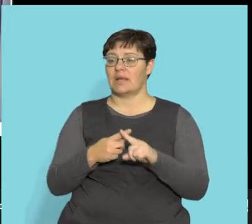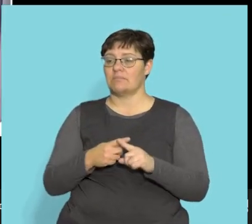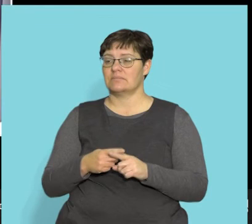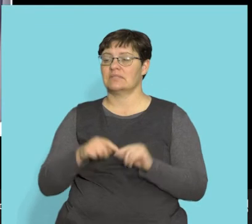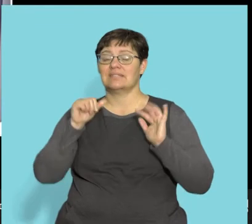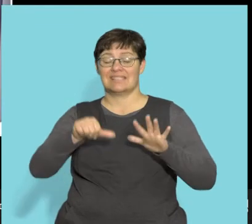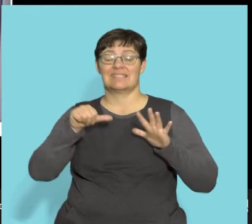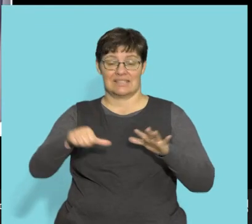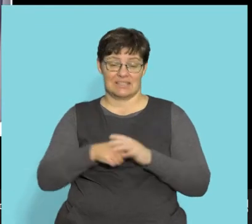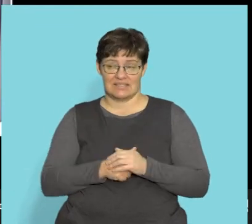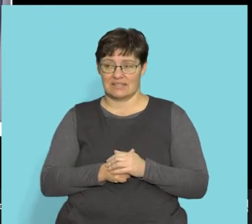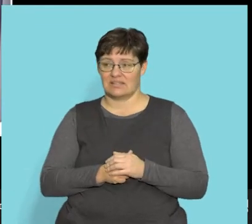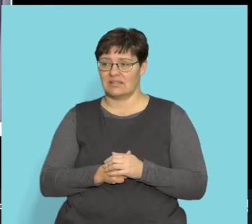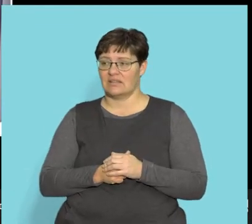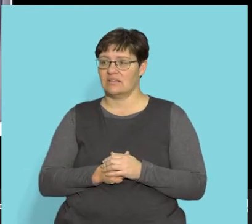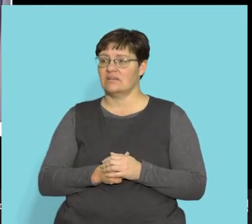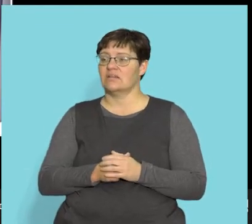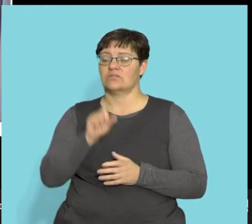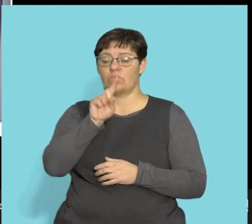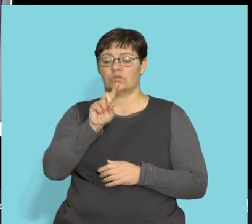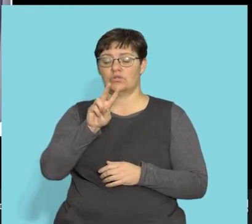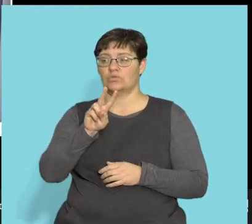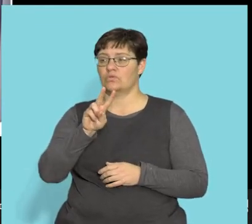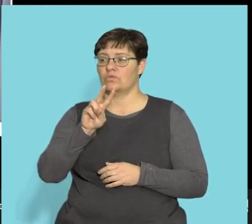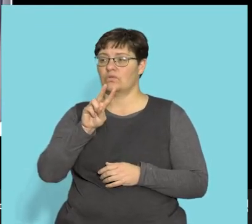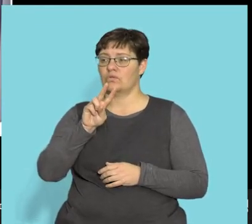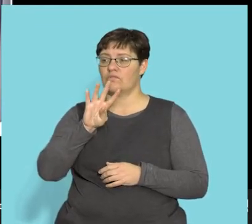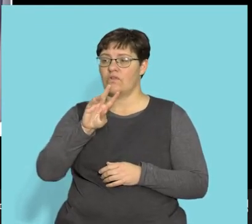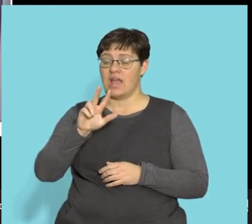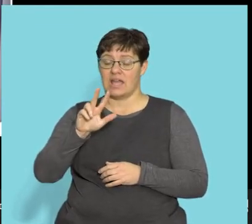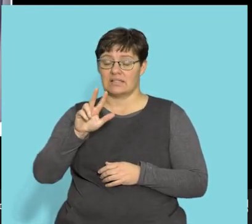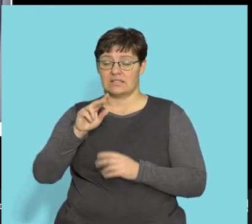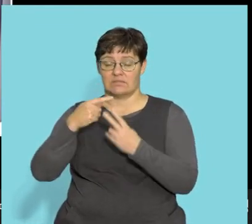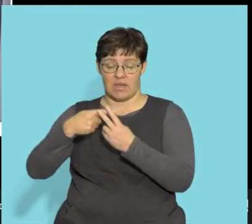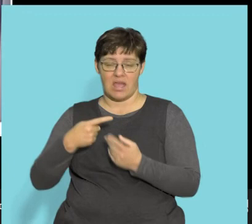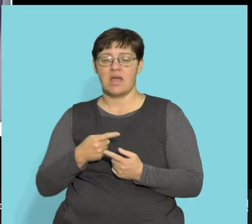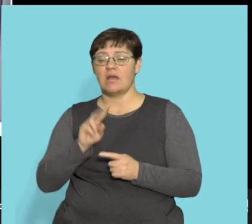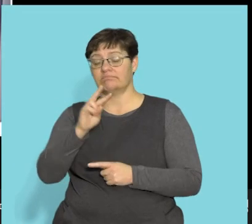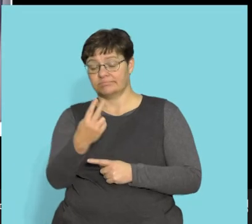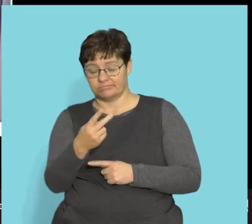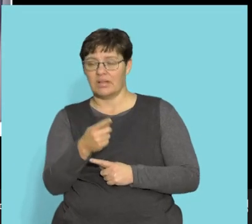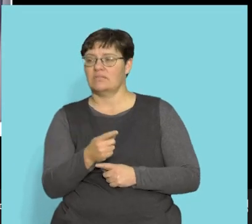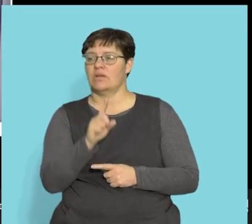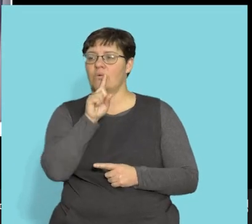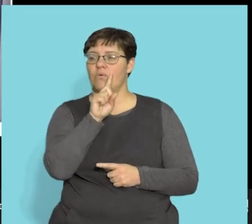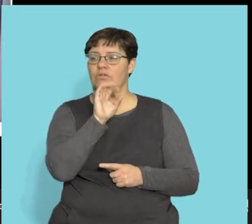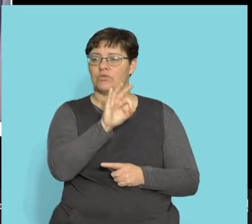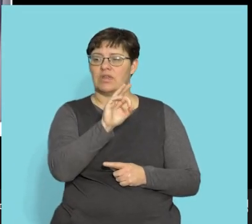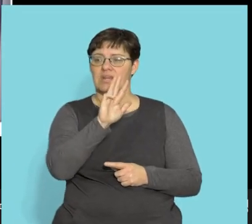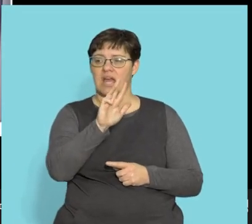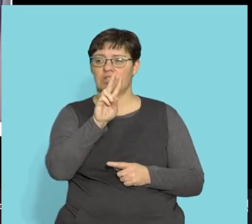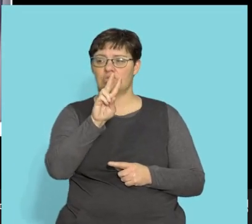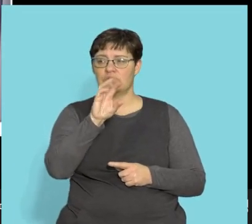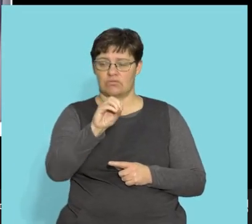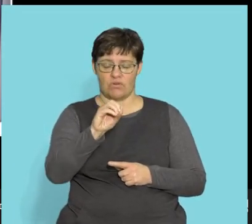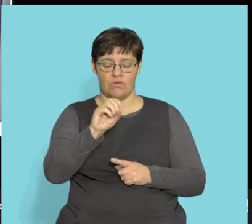to be multiplied by 16 to get my new surface area. And if I do that to the second decimal place, it's going to